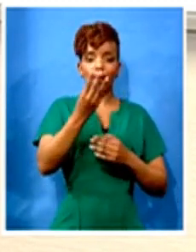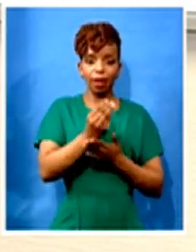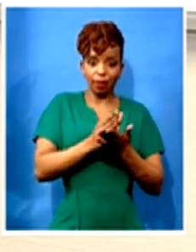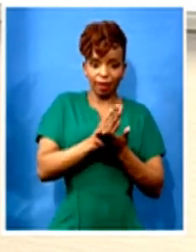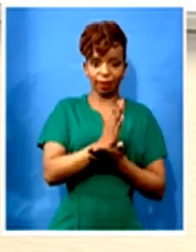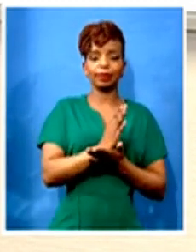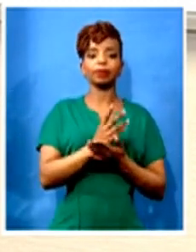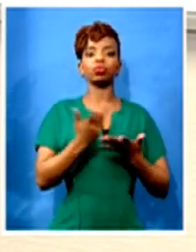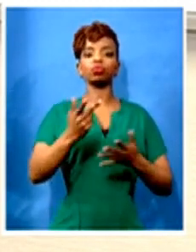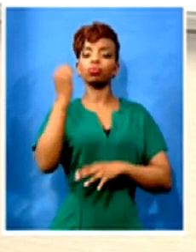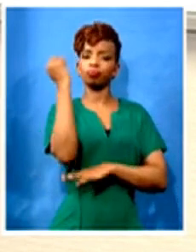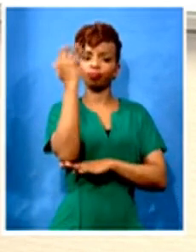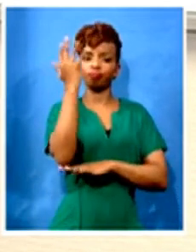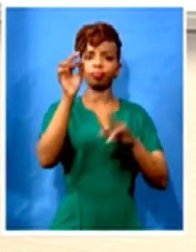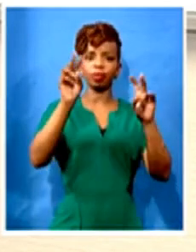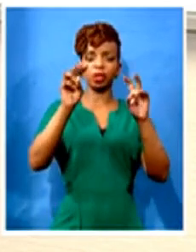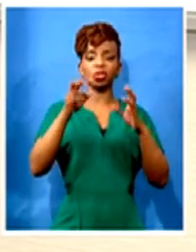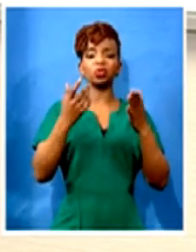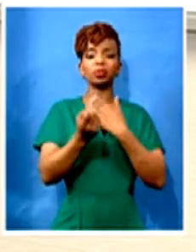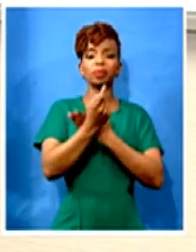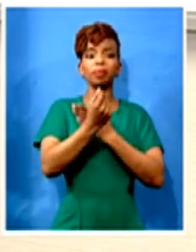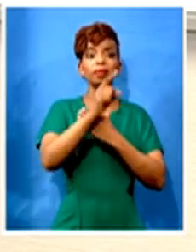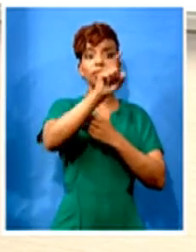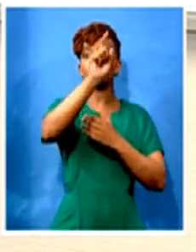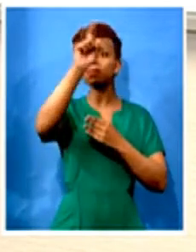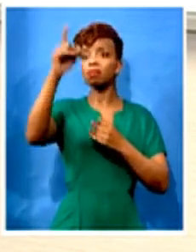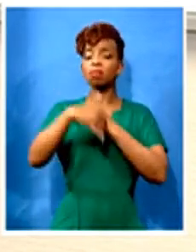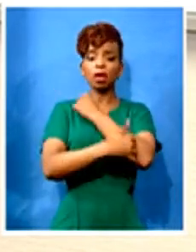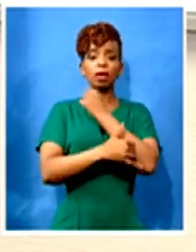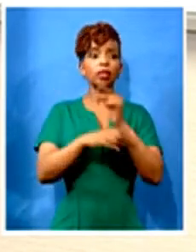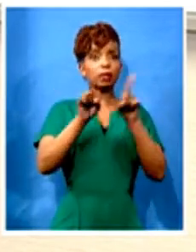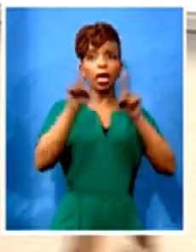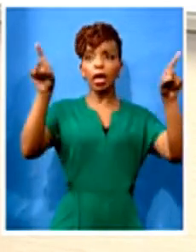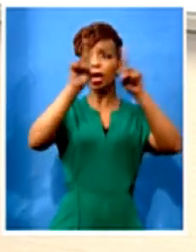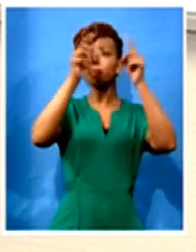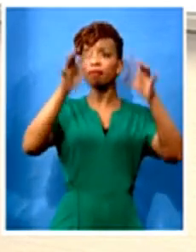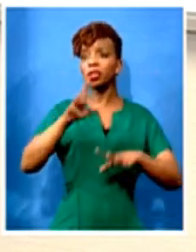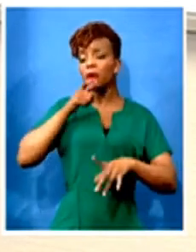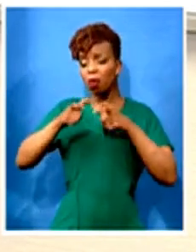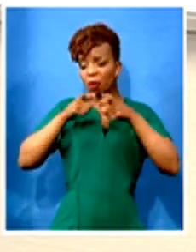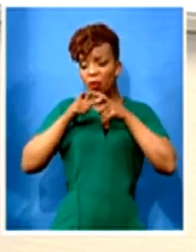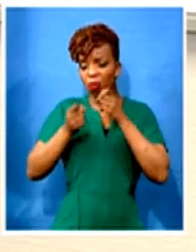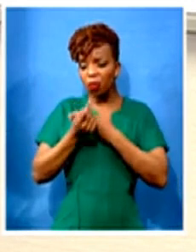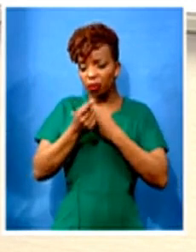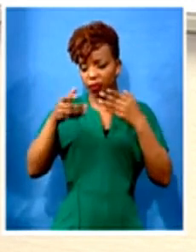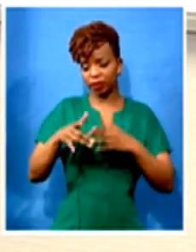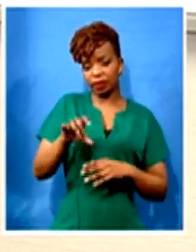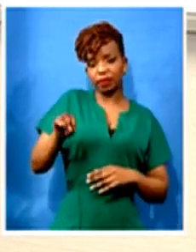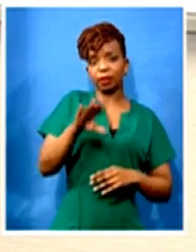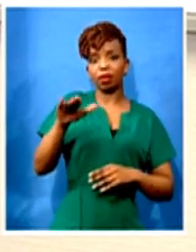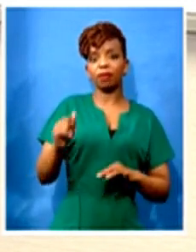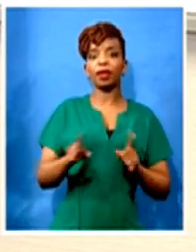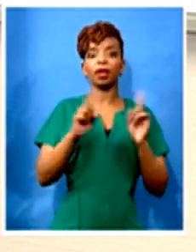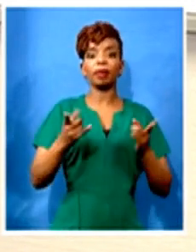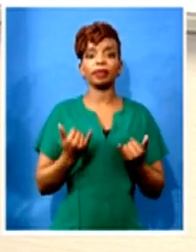countries, just as they had a right to speak about issues of South Africa. And it is a convention throughout the world that parties